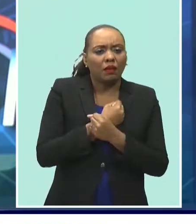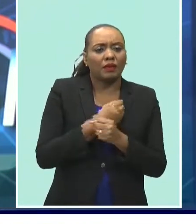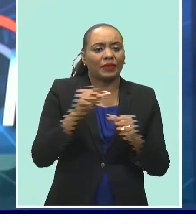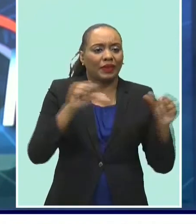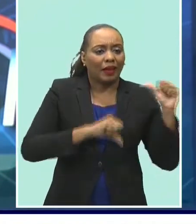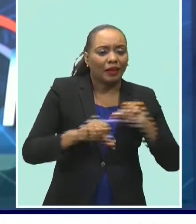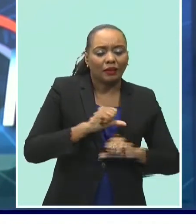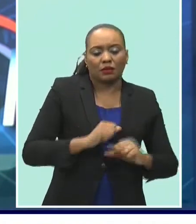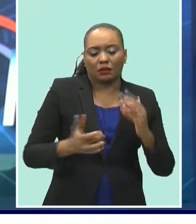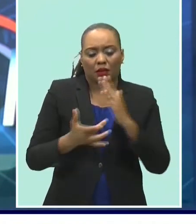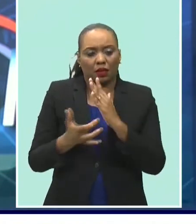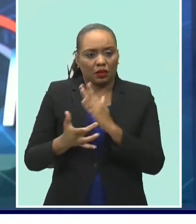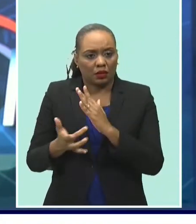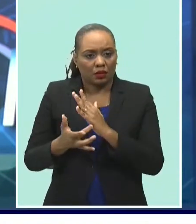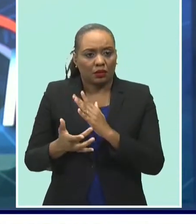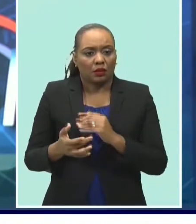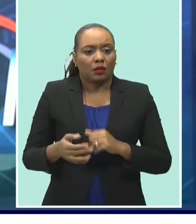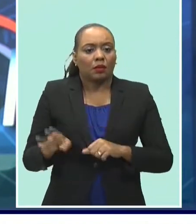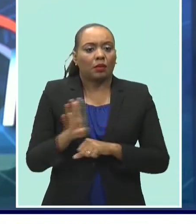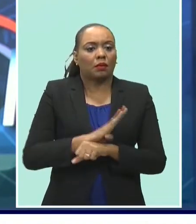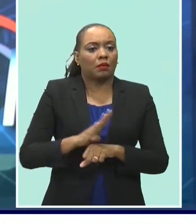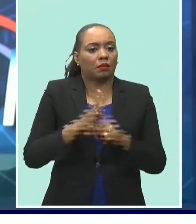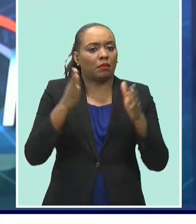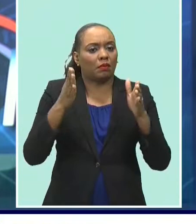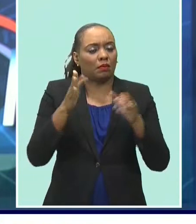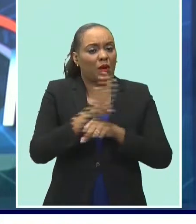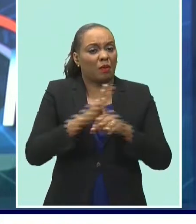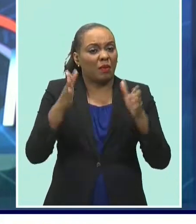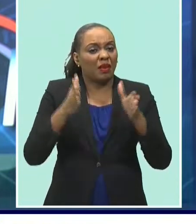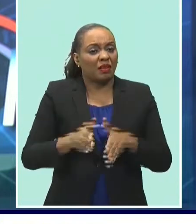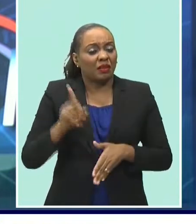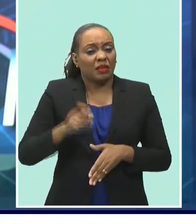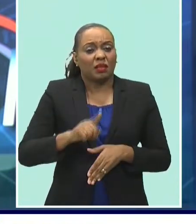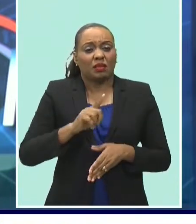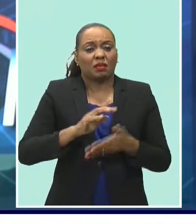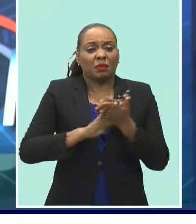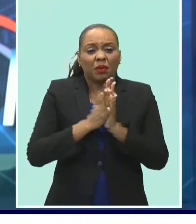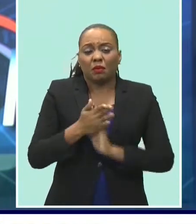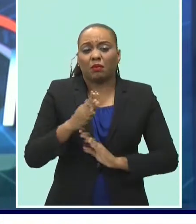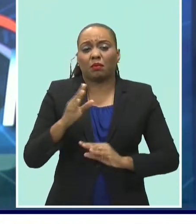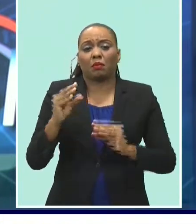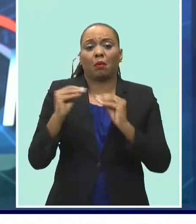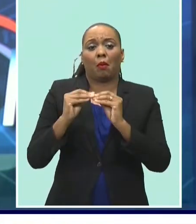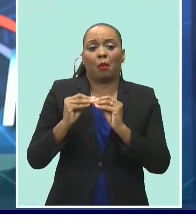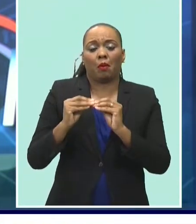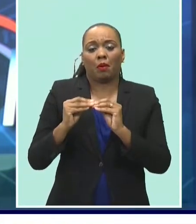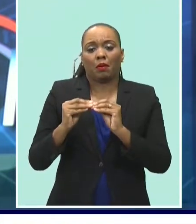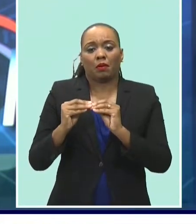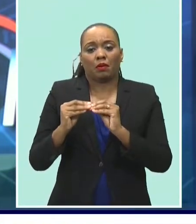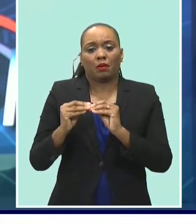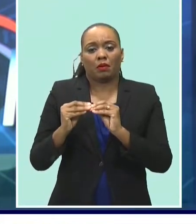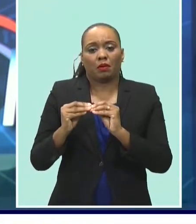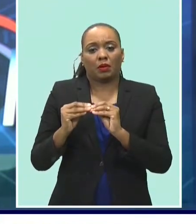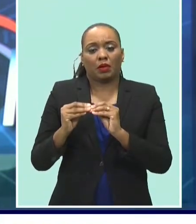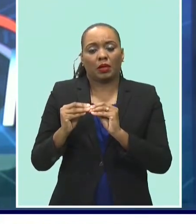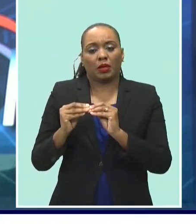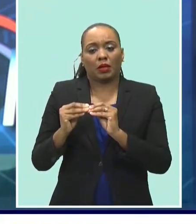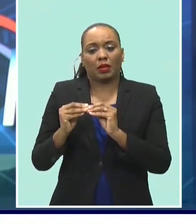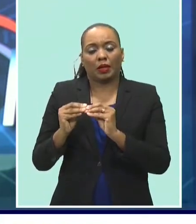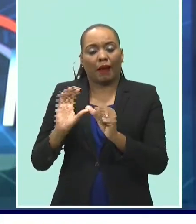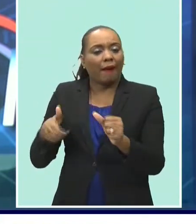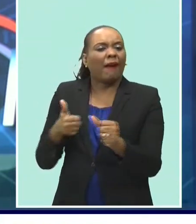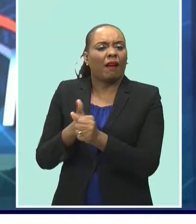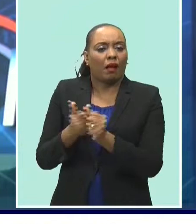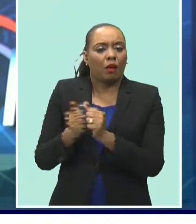and related subjects. This comes as Barbados seeks to remain globally competitive. This was revealed on this week's edition of CBC TV8's